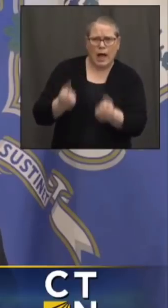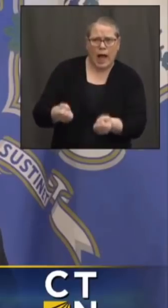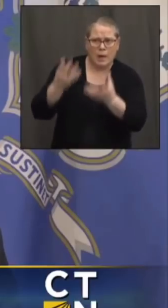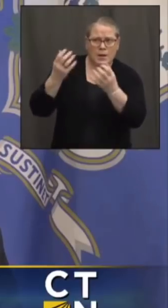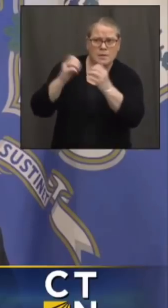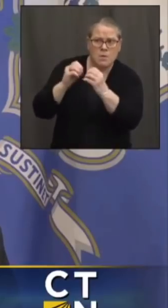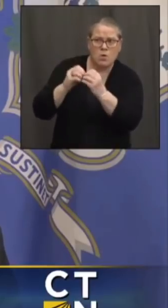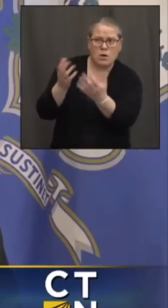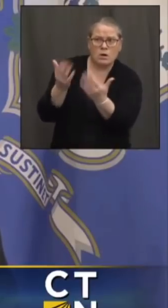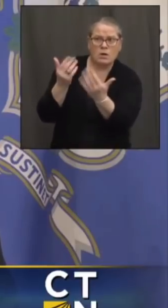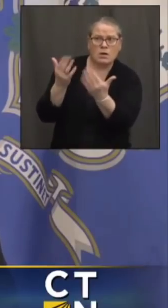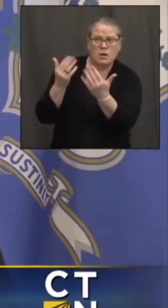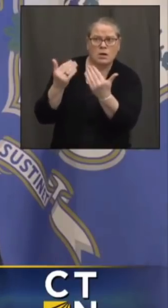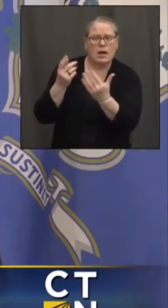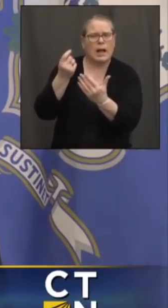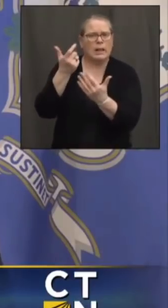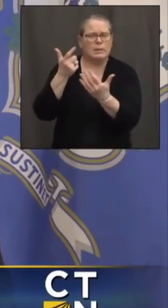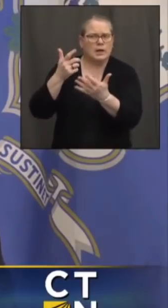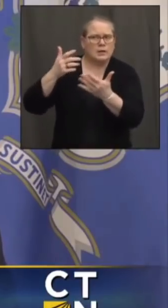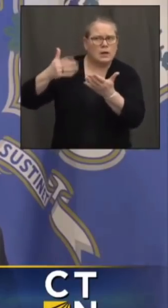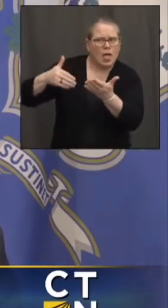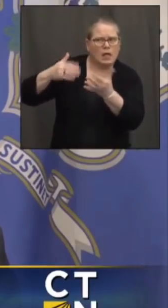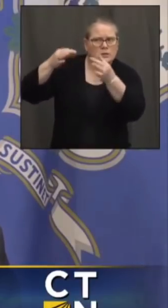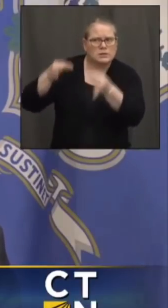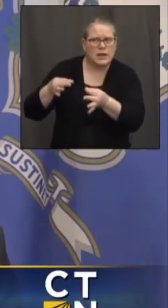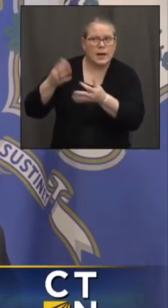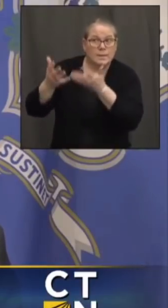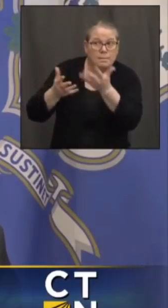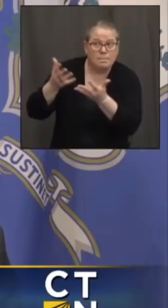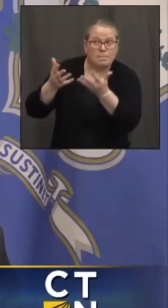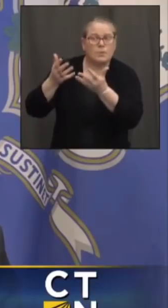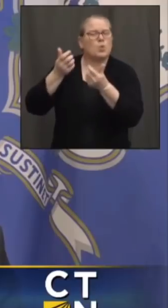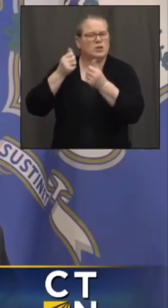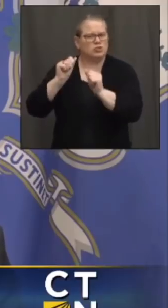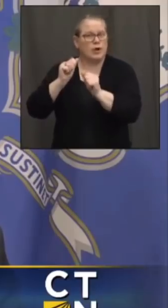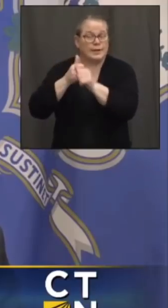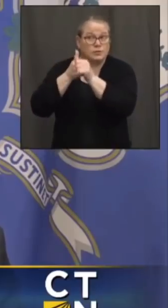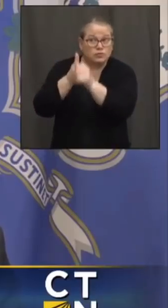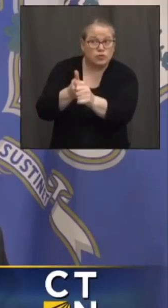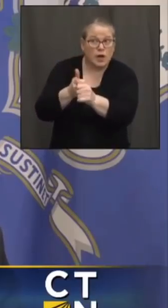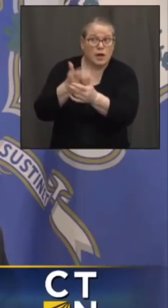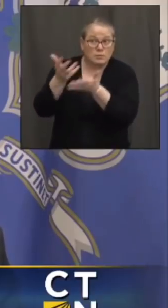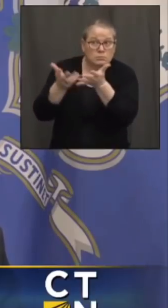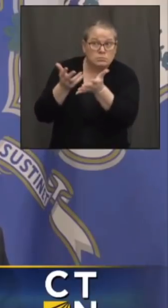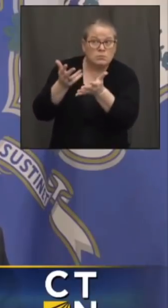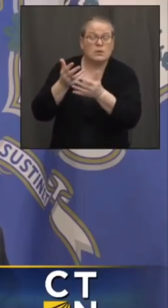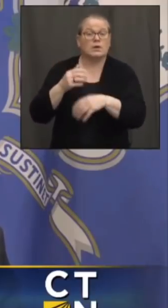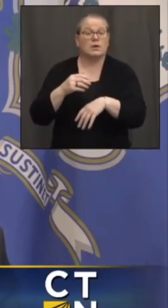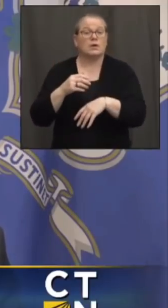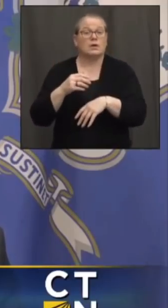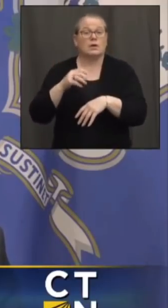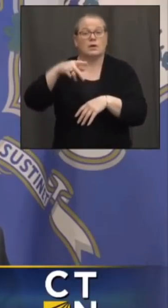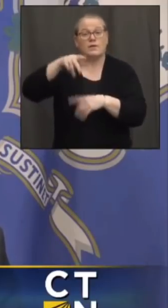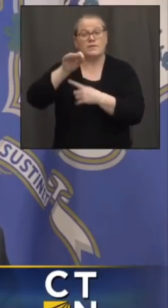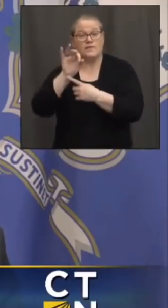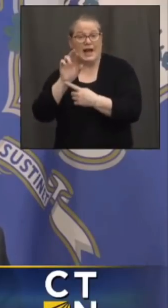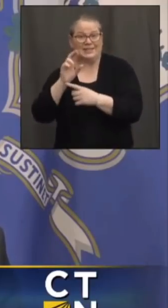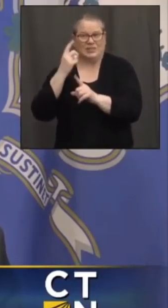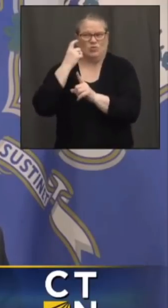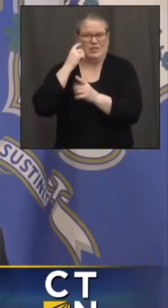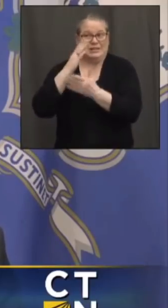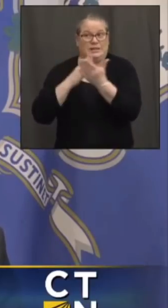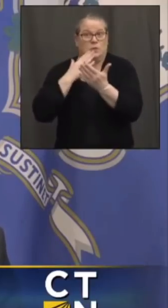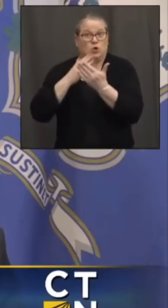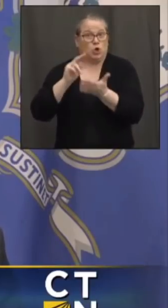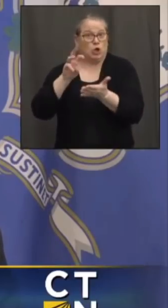we're trying to track that as carefully as we can right now. We heard some relatively good news from Pfizer recently, but